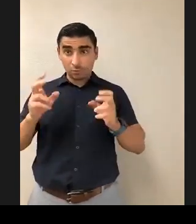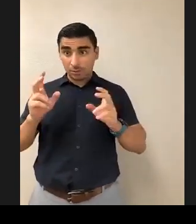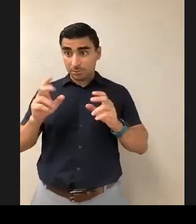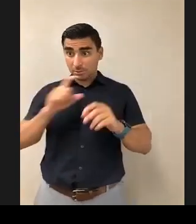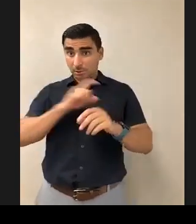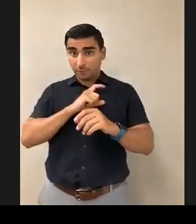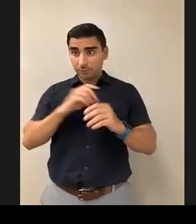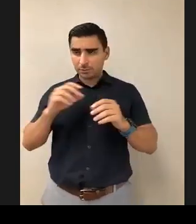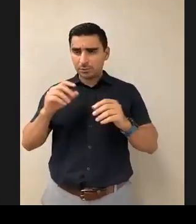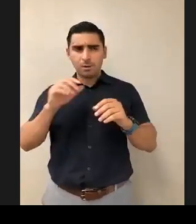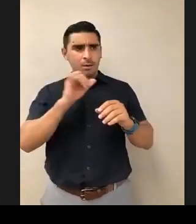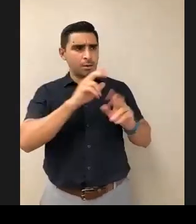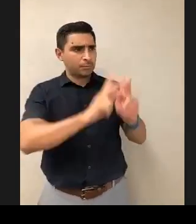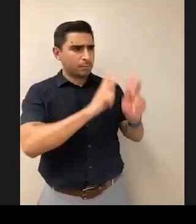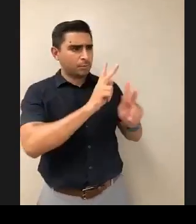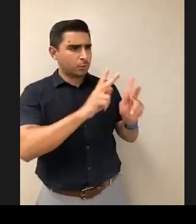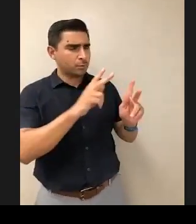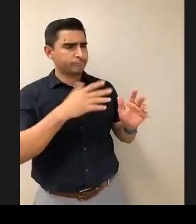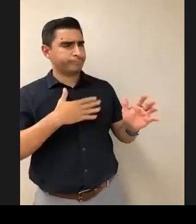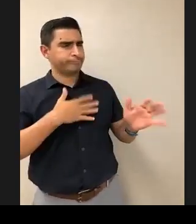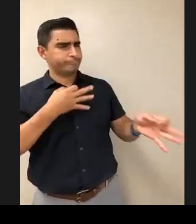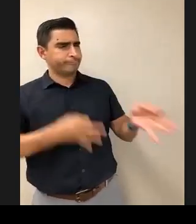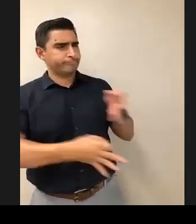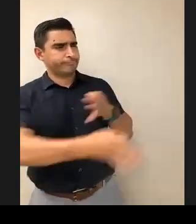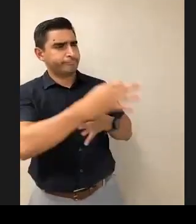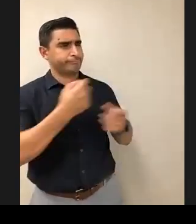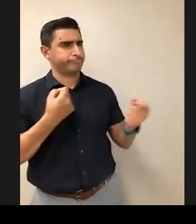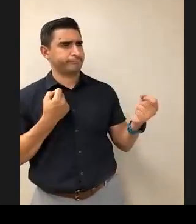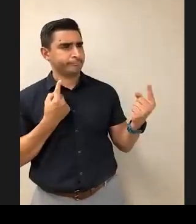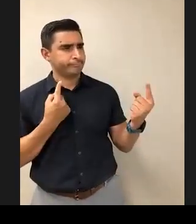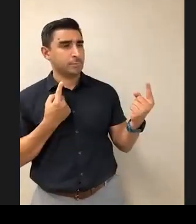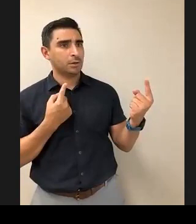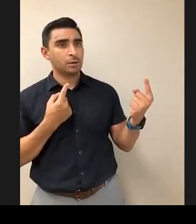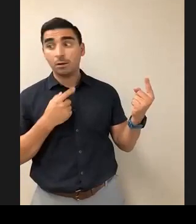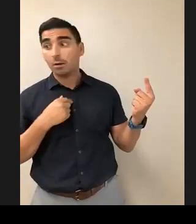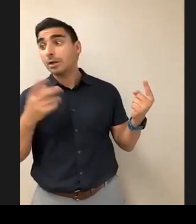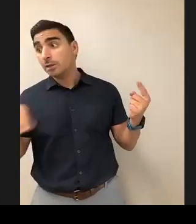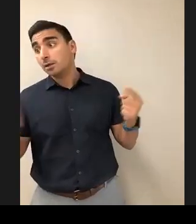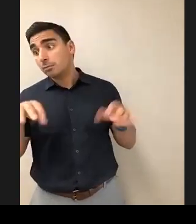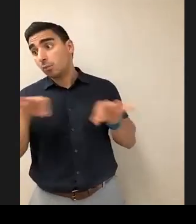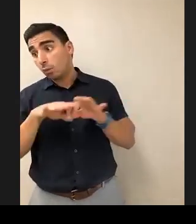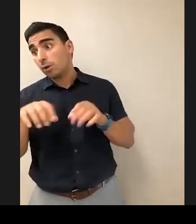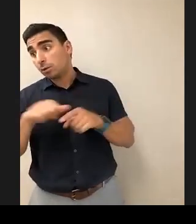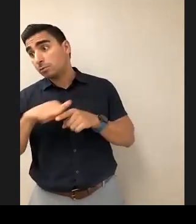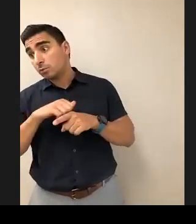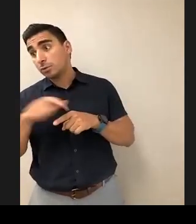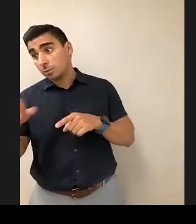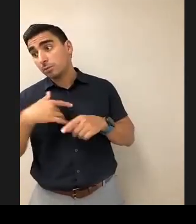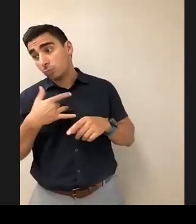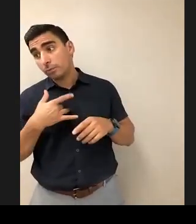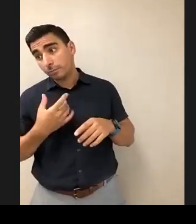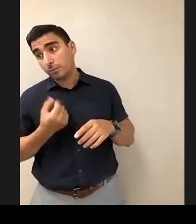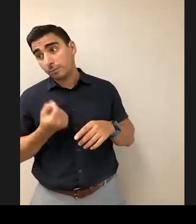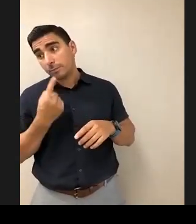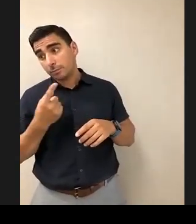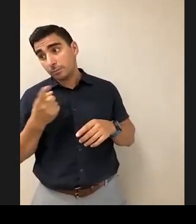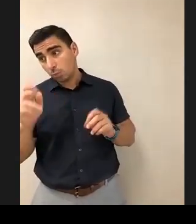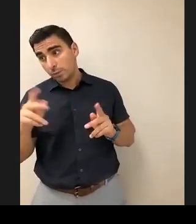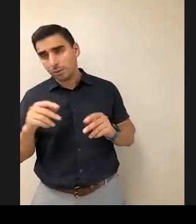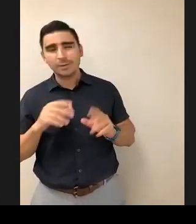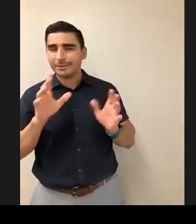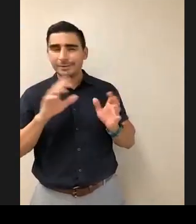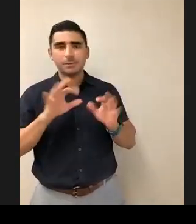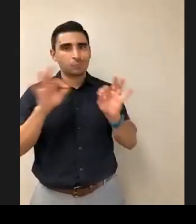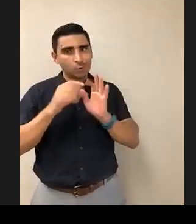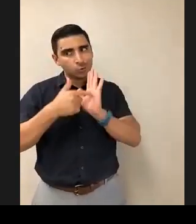of, just telling officers be more empathetic. They have to be shown. And I think probably the best way